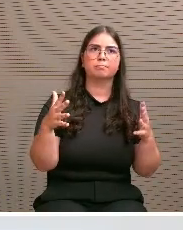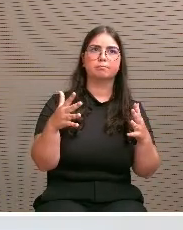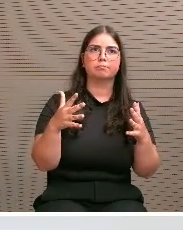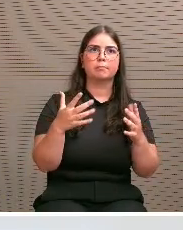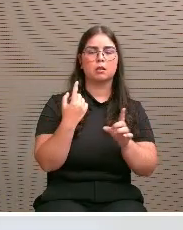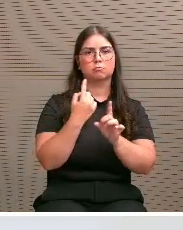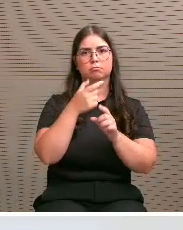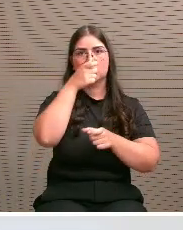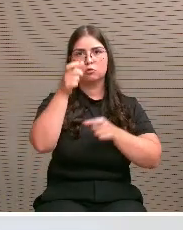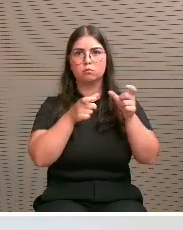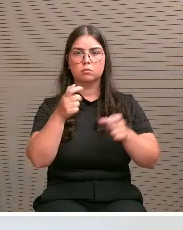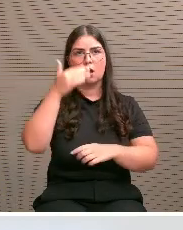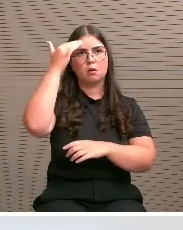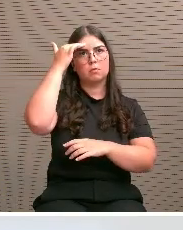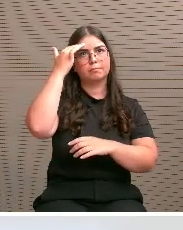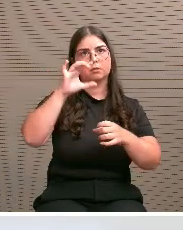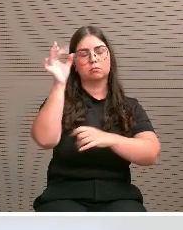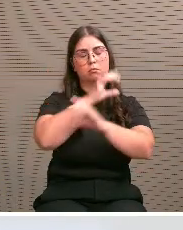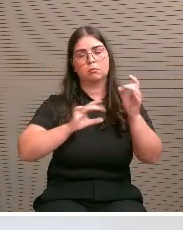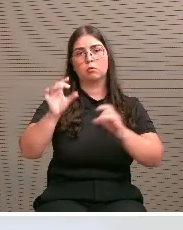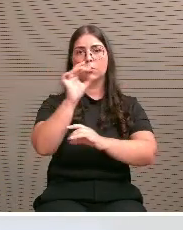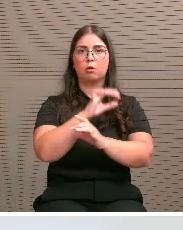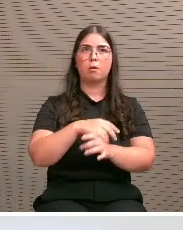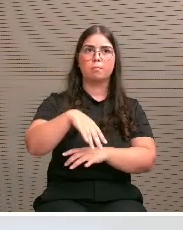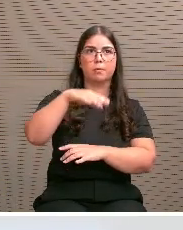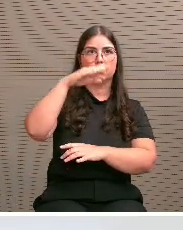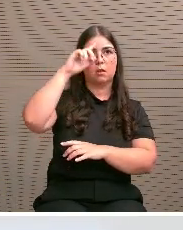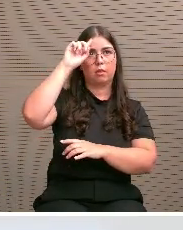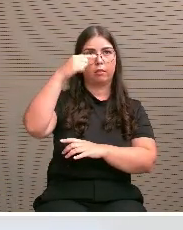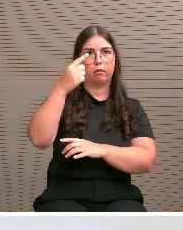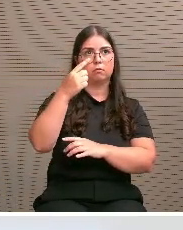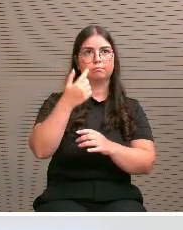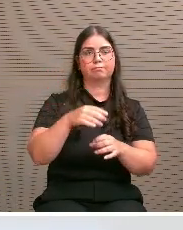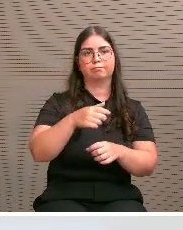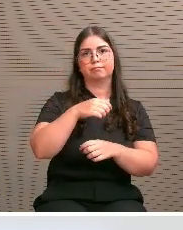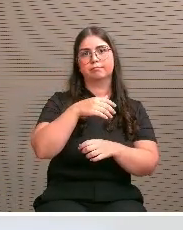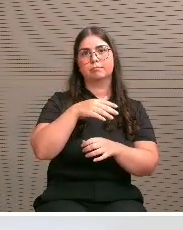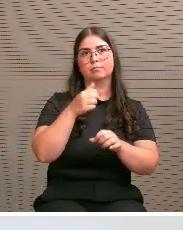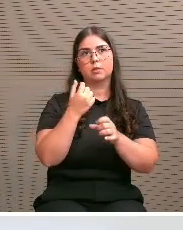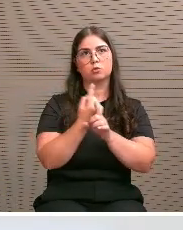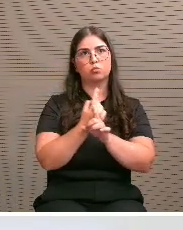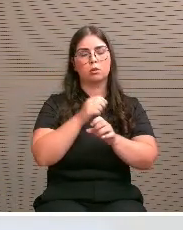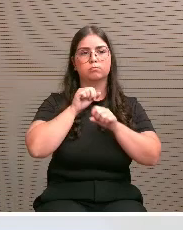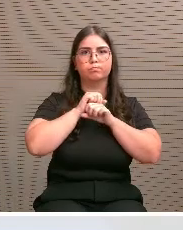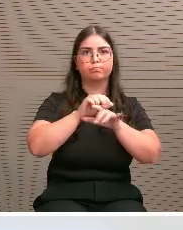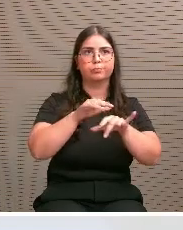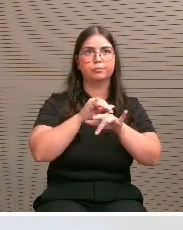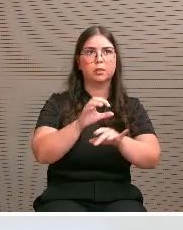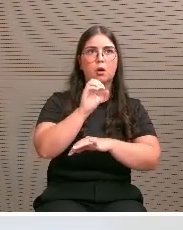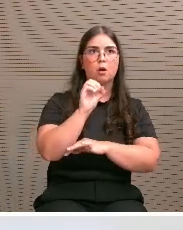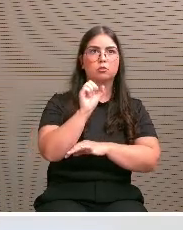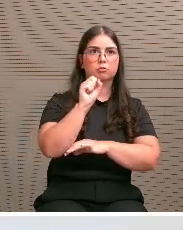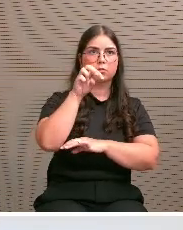of this because of the publicity that has come about selling you just how bad GMOs